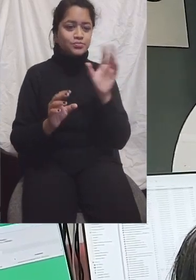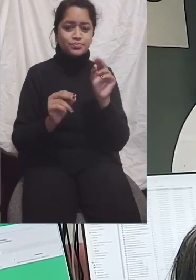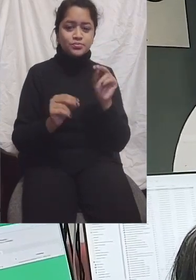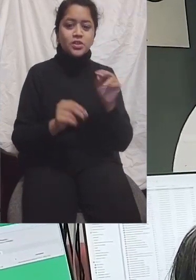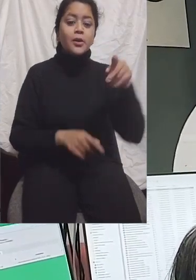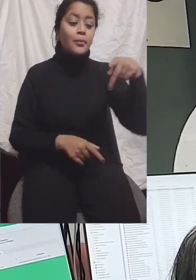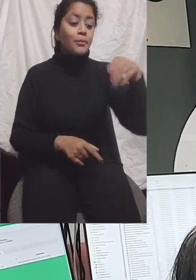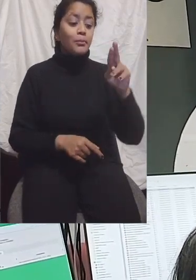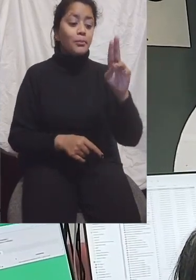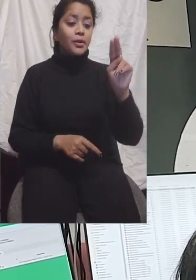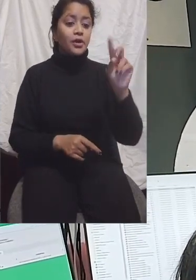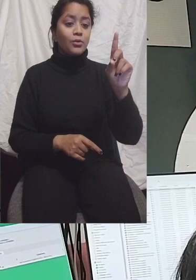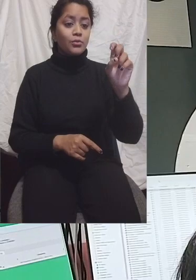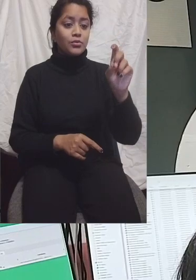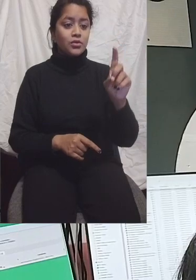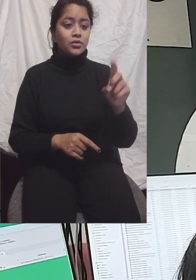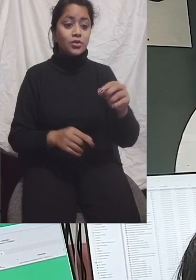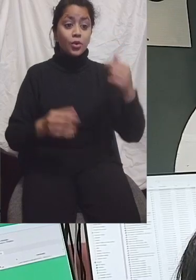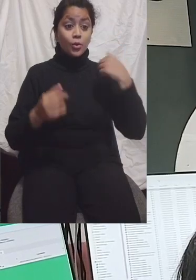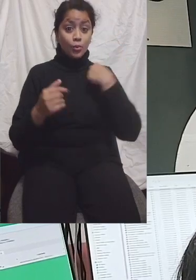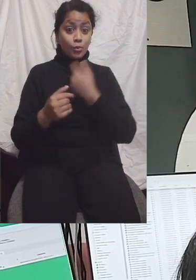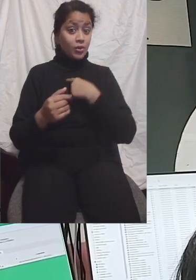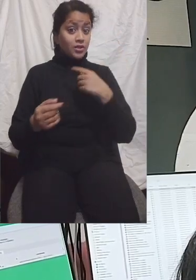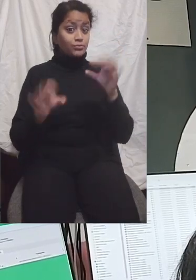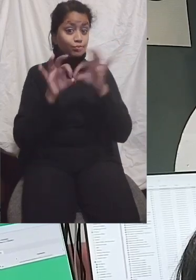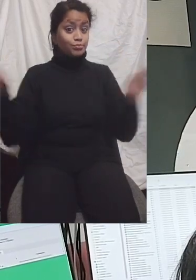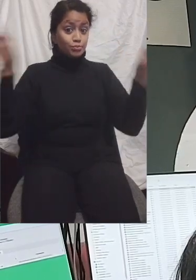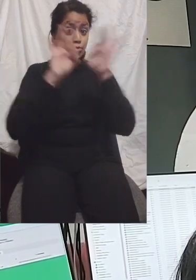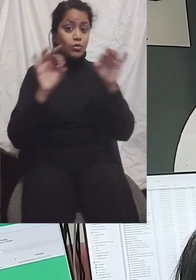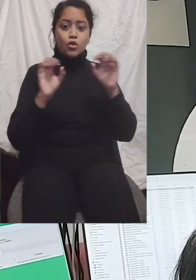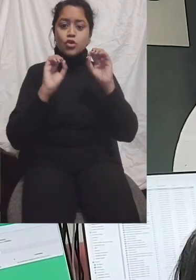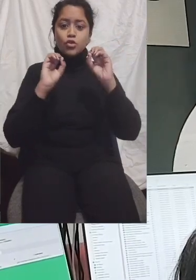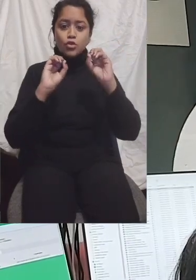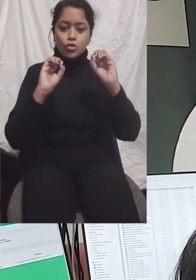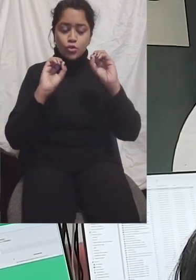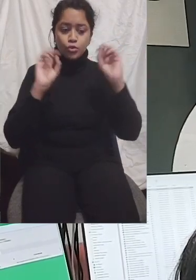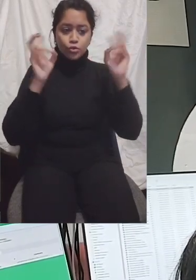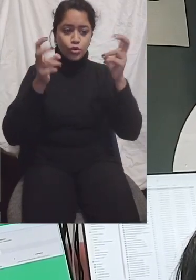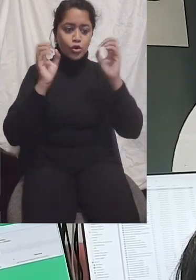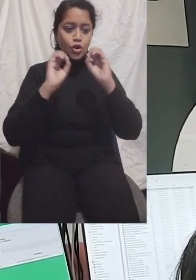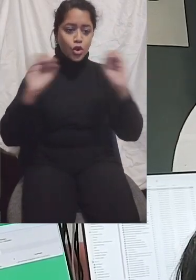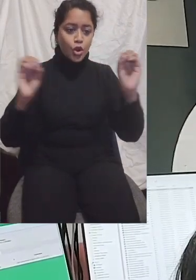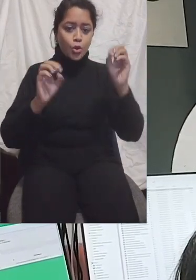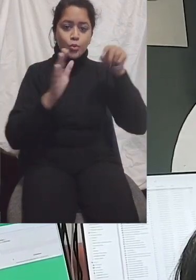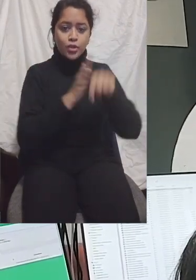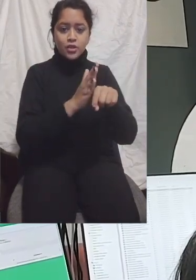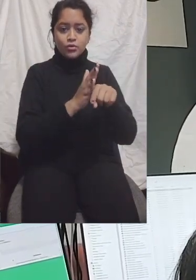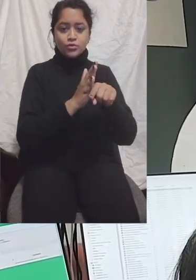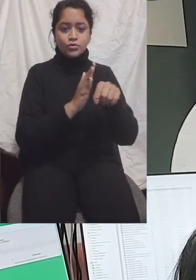they don't hold animals like we do. We are a no-kill shelter, so we do not